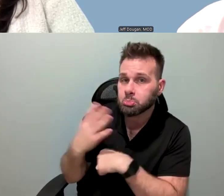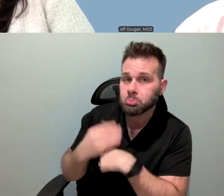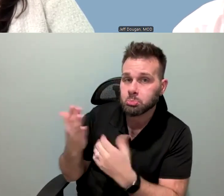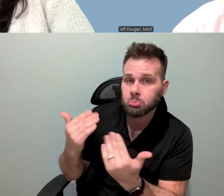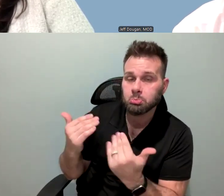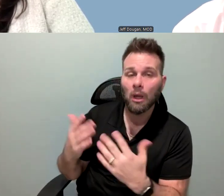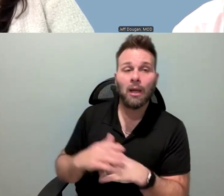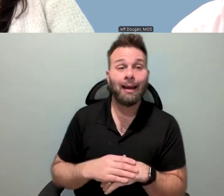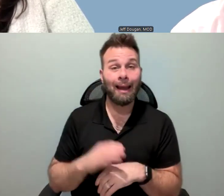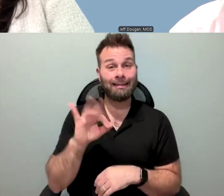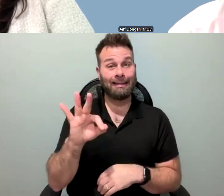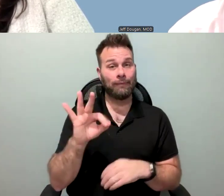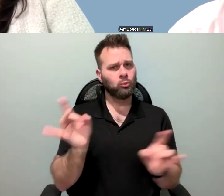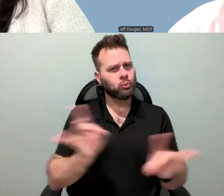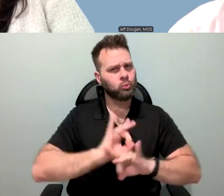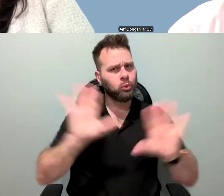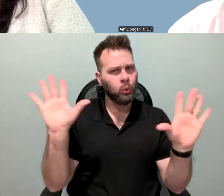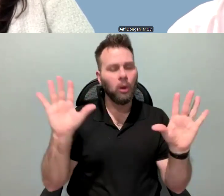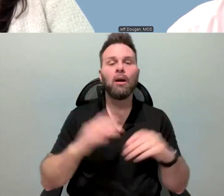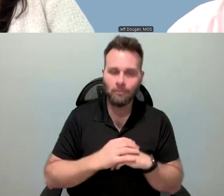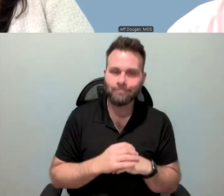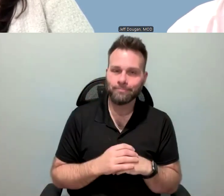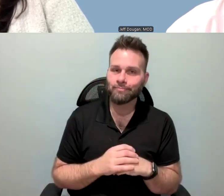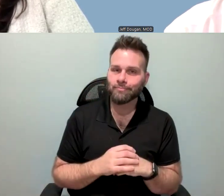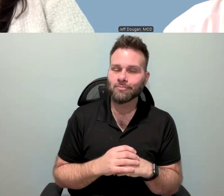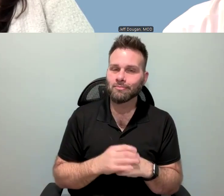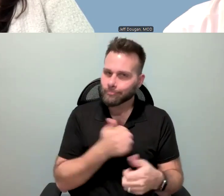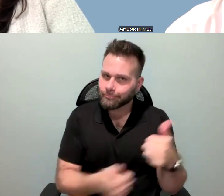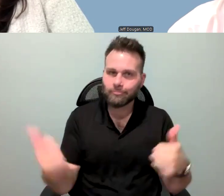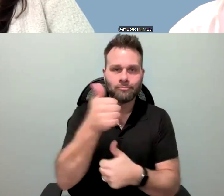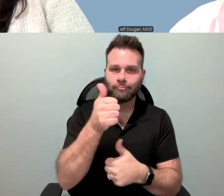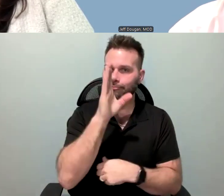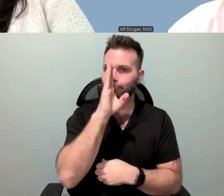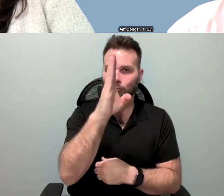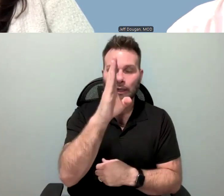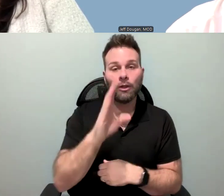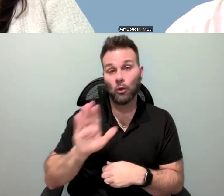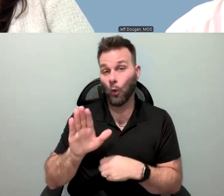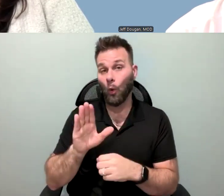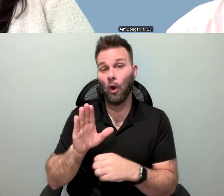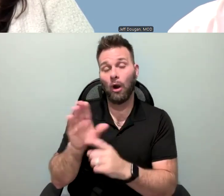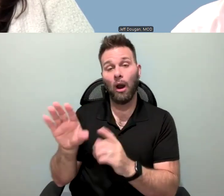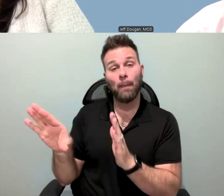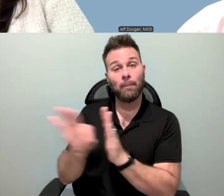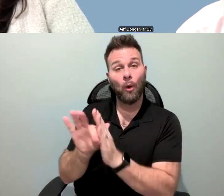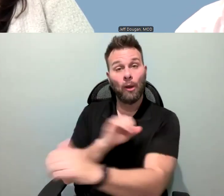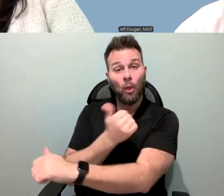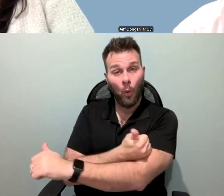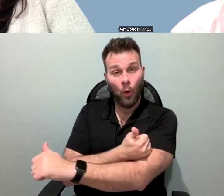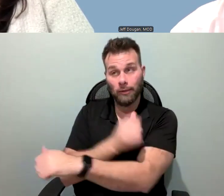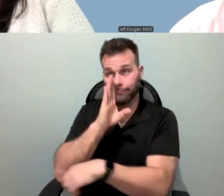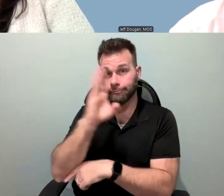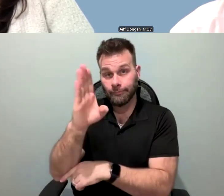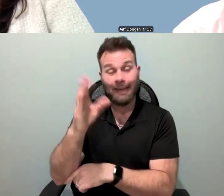And if it's something really egregious, then you want to bring it to the department head directly. You want to bring it to your appointing authority directly, and you may, because if